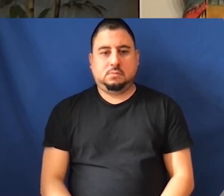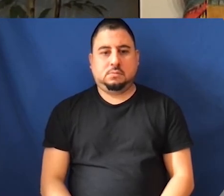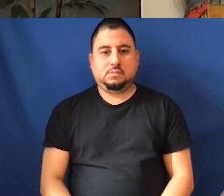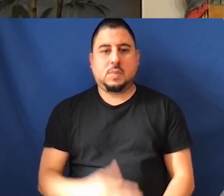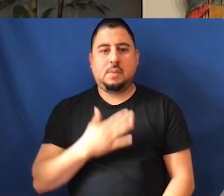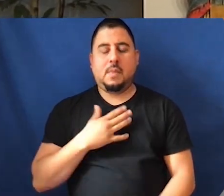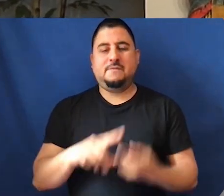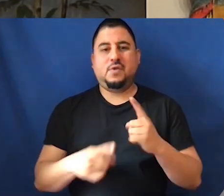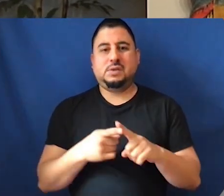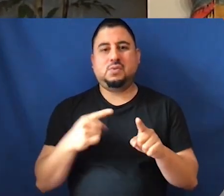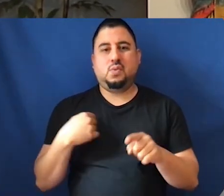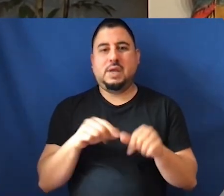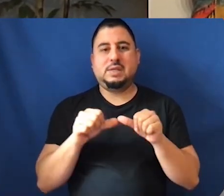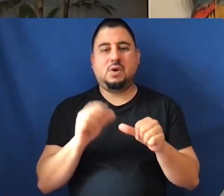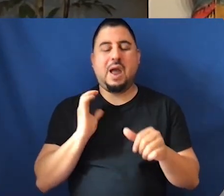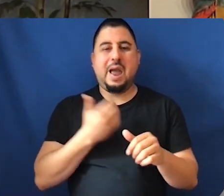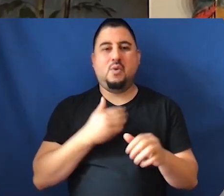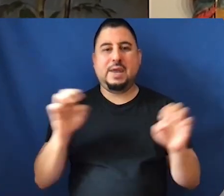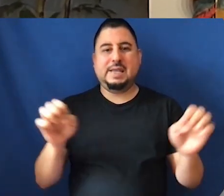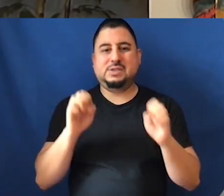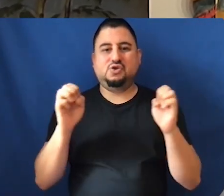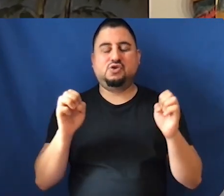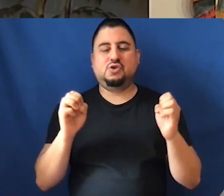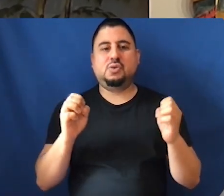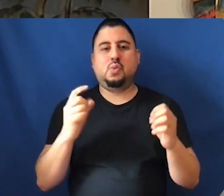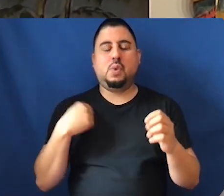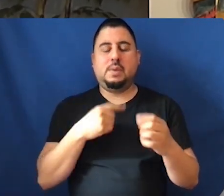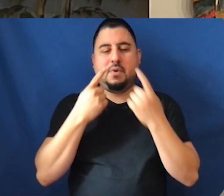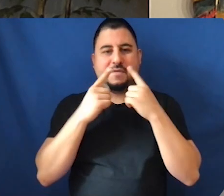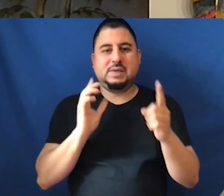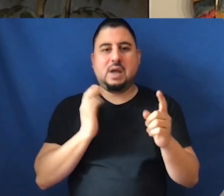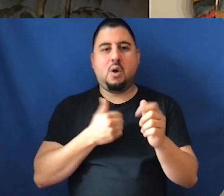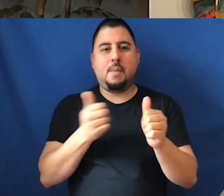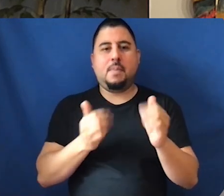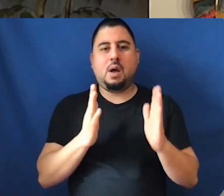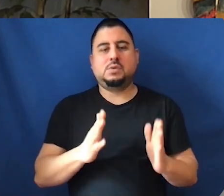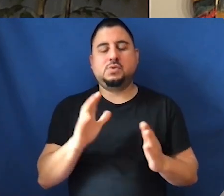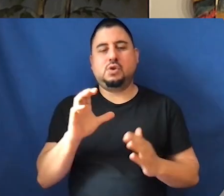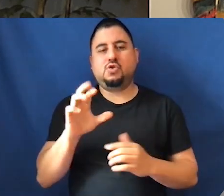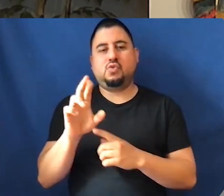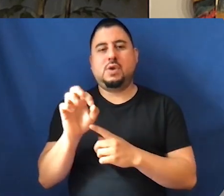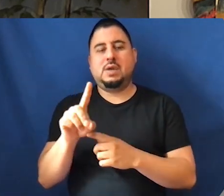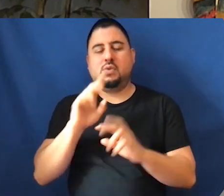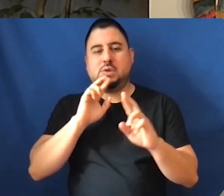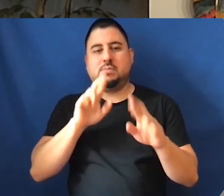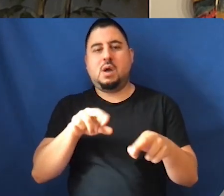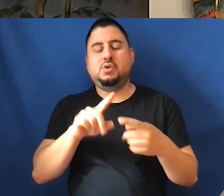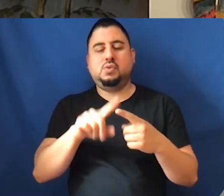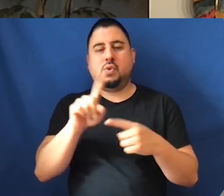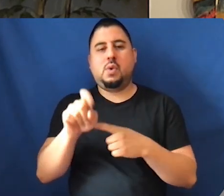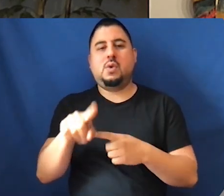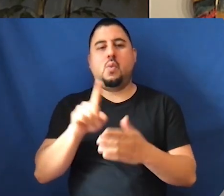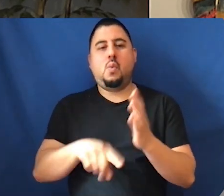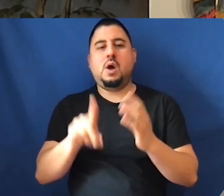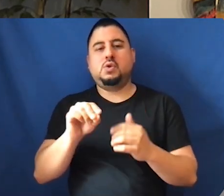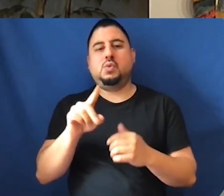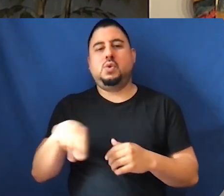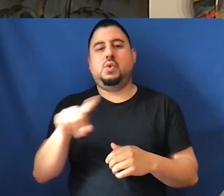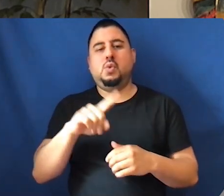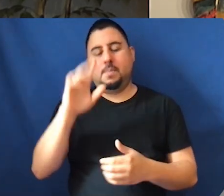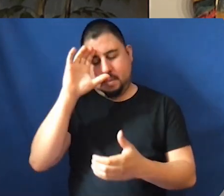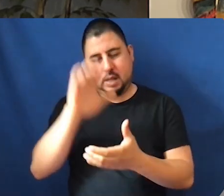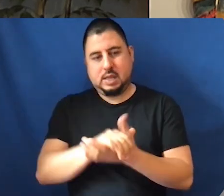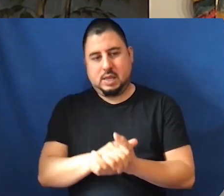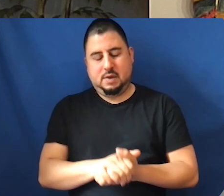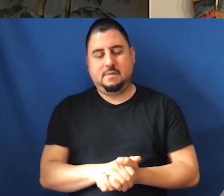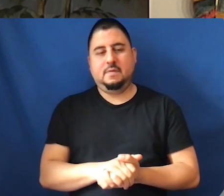My dear friends, as we continue our Easter season, we profess our Apostles' Creed by responding to the question, what do you